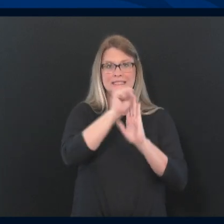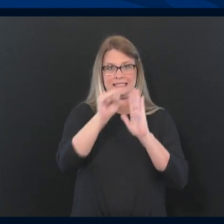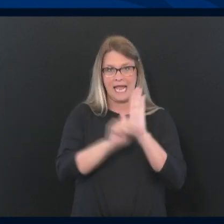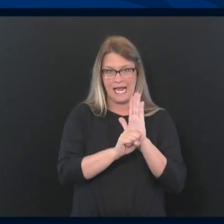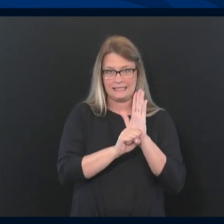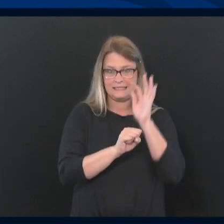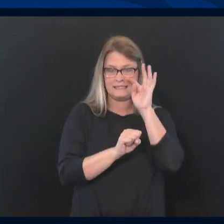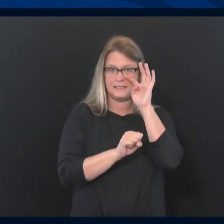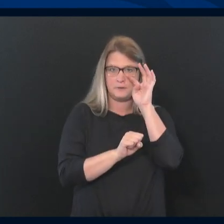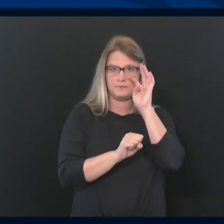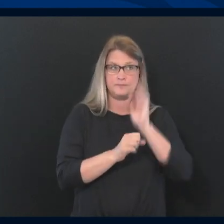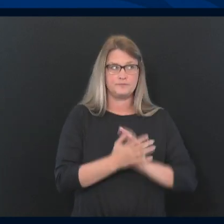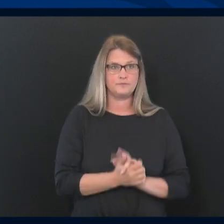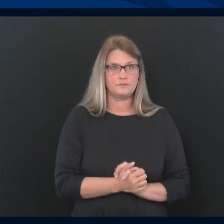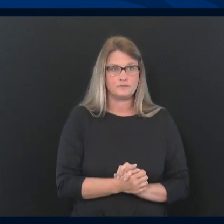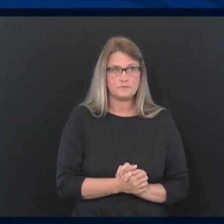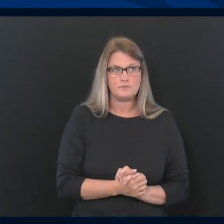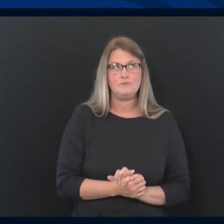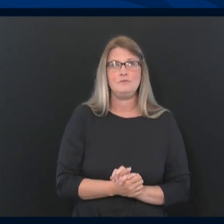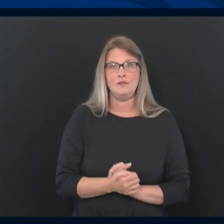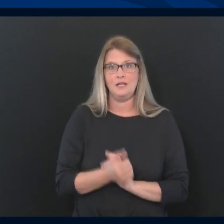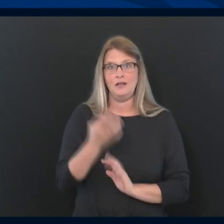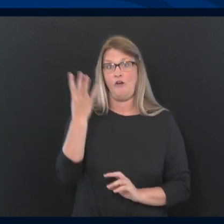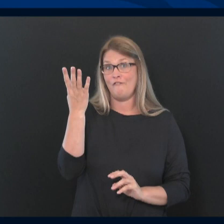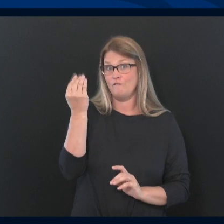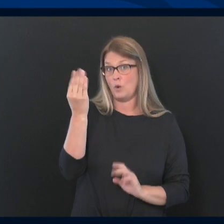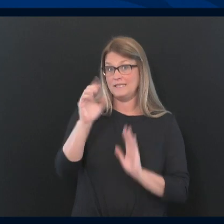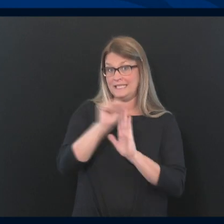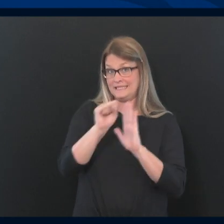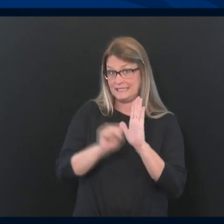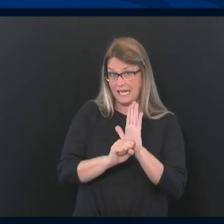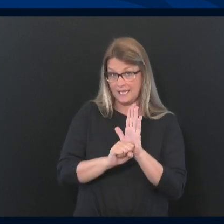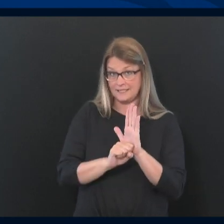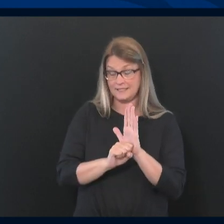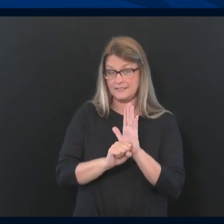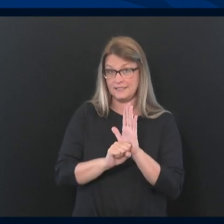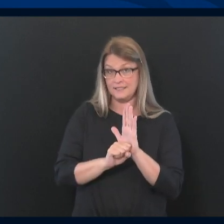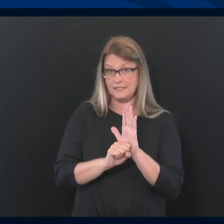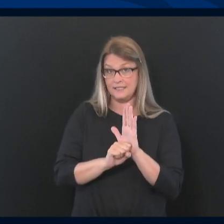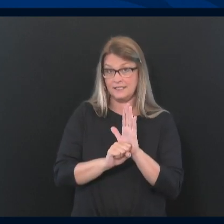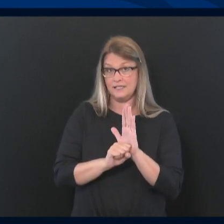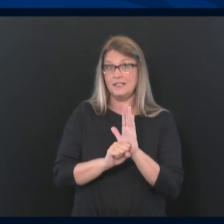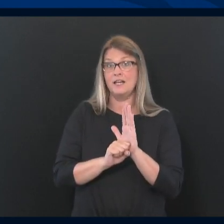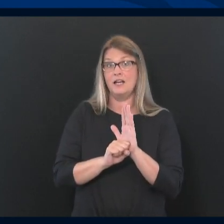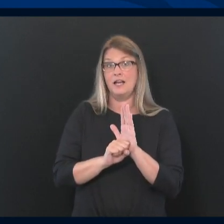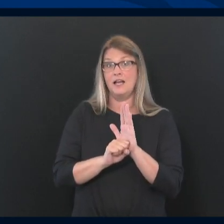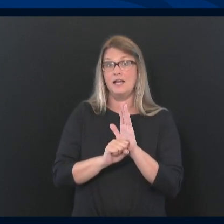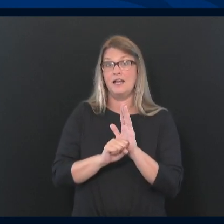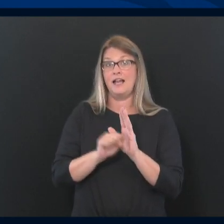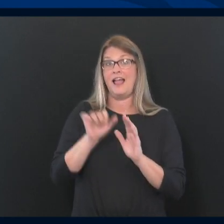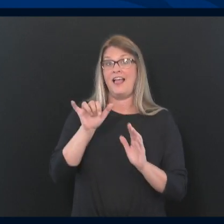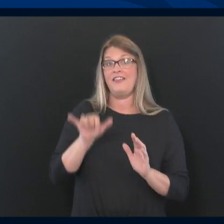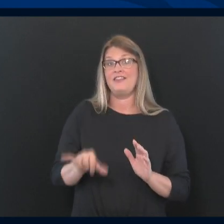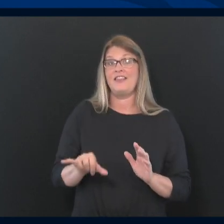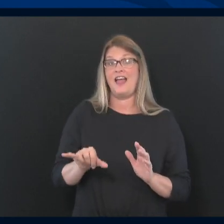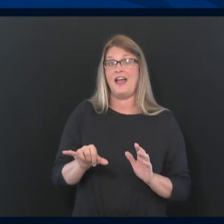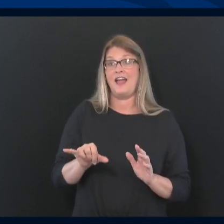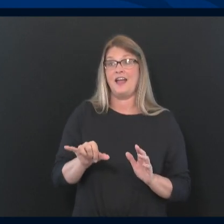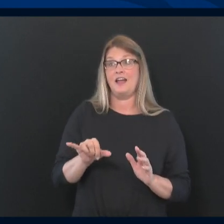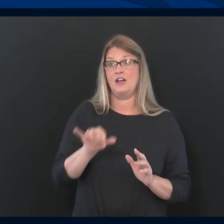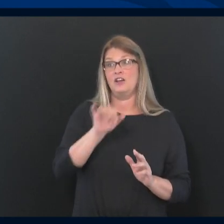it's the 14 states, the 14 states that are 37th